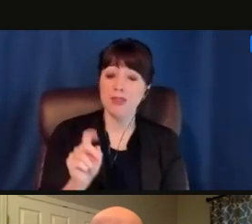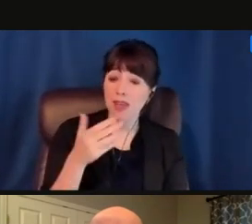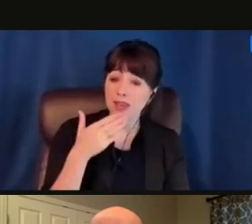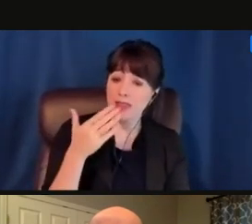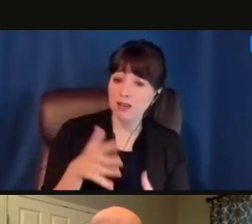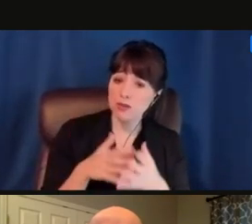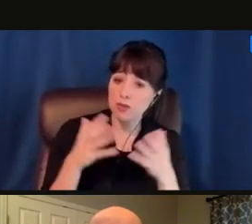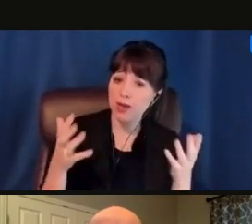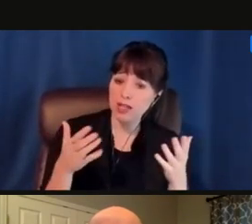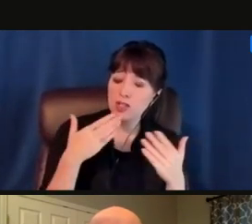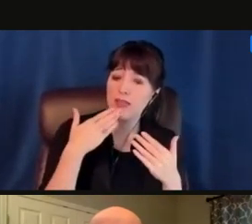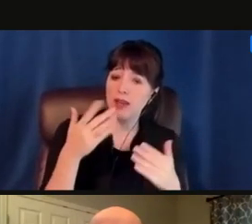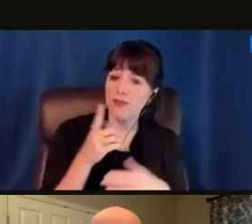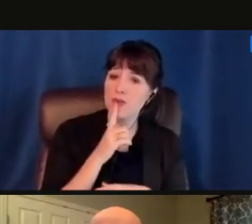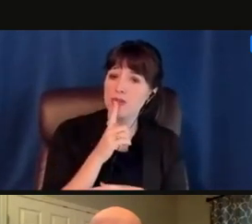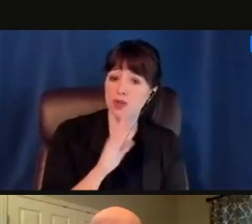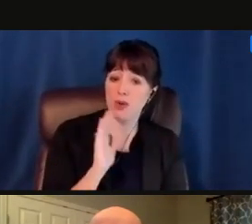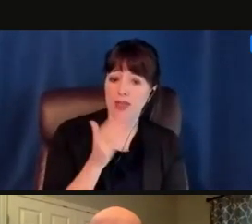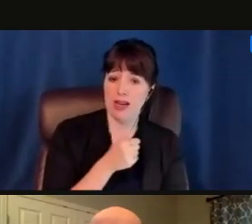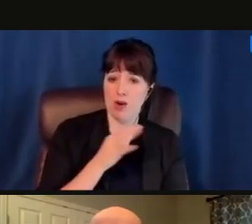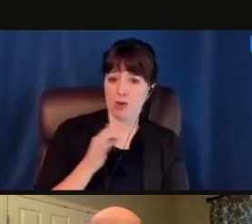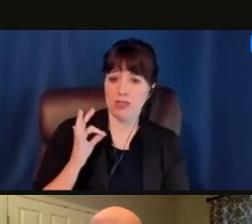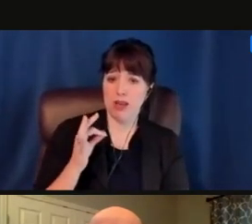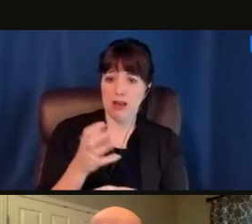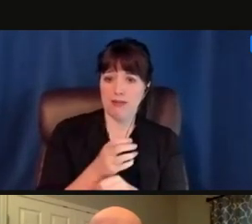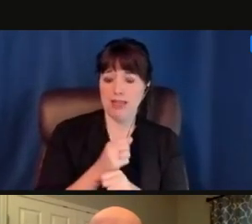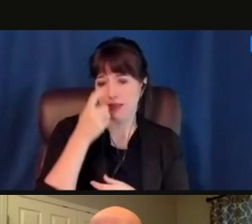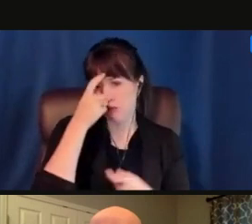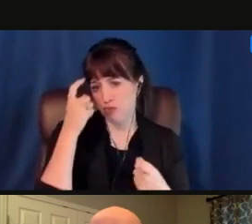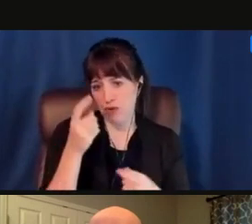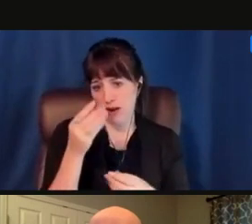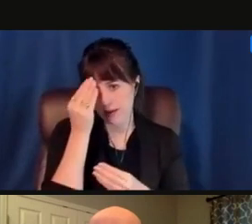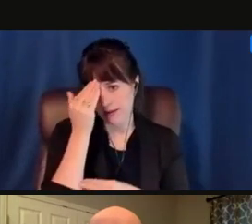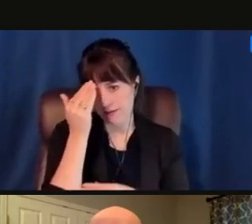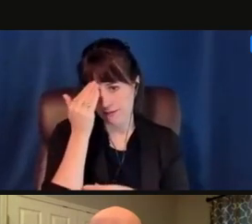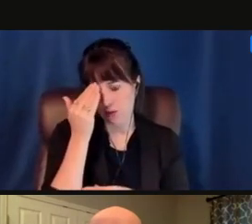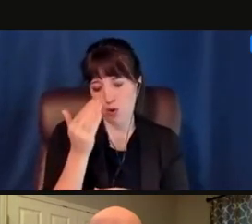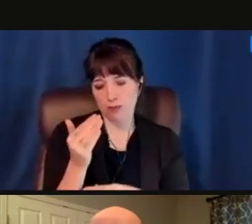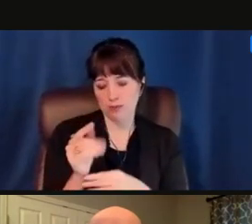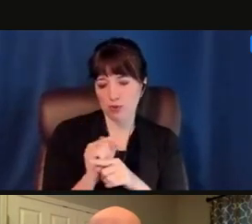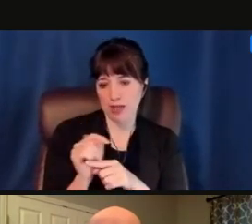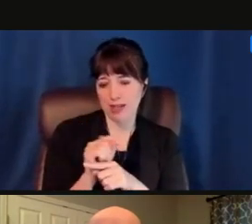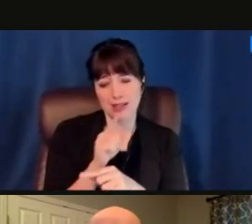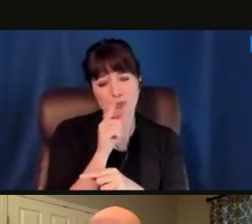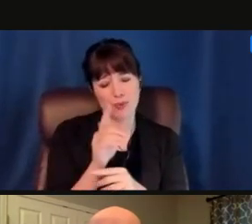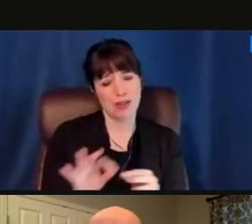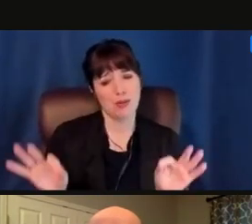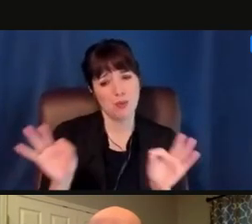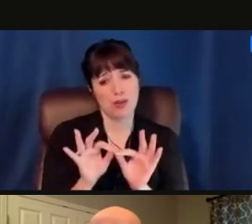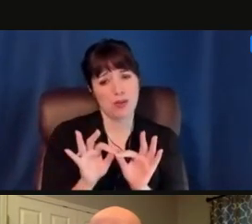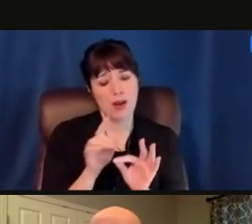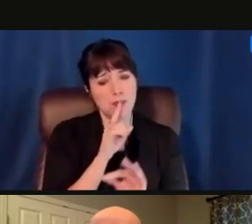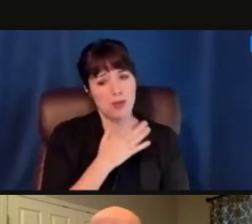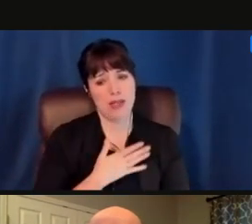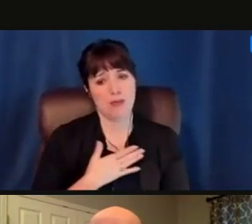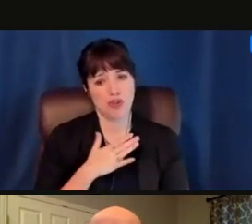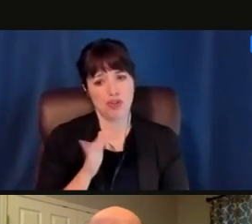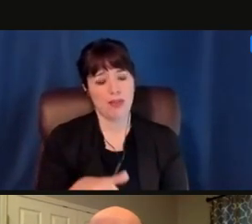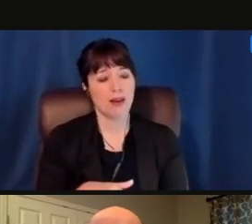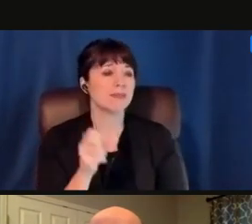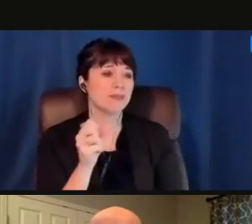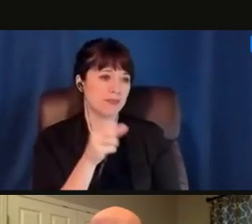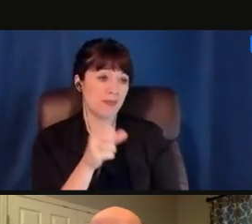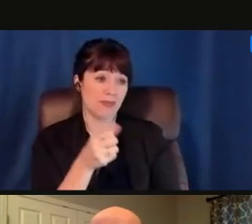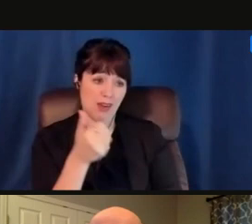And thank you for ensuring that our staff receives the trauma-informed care training. That's so critical. I really appreciate that. Absolutely. Everybody at